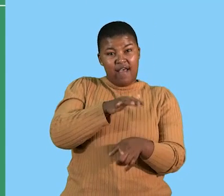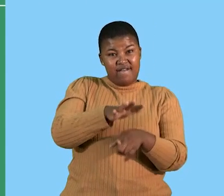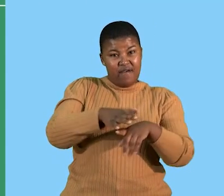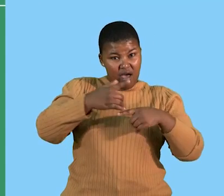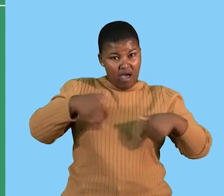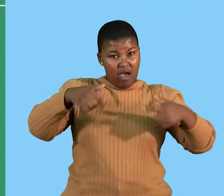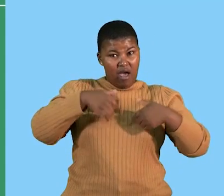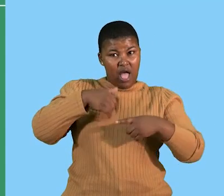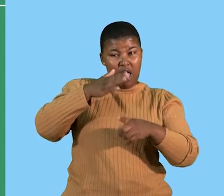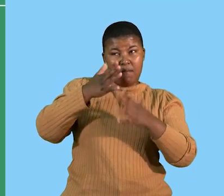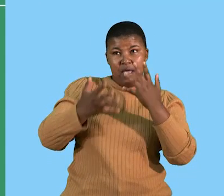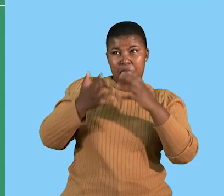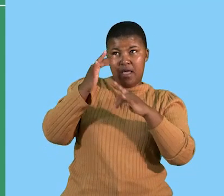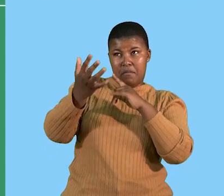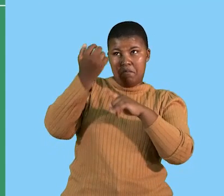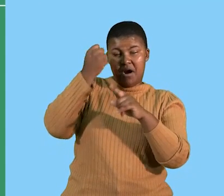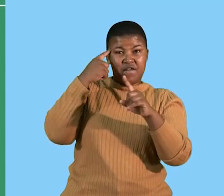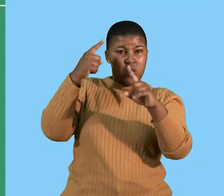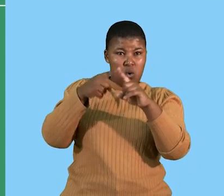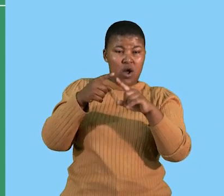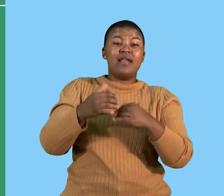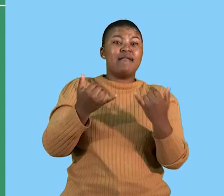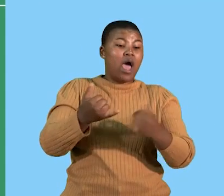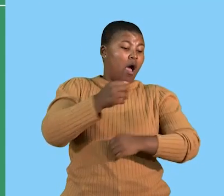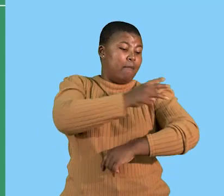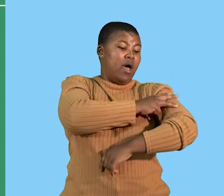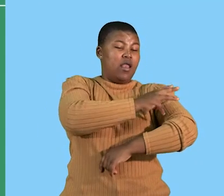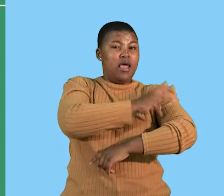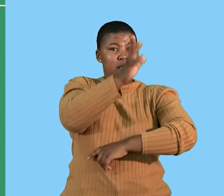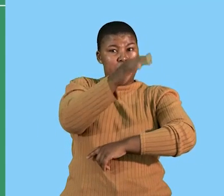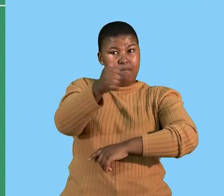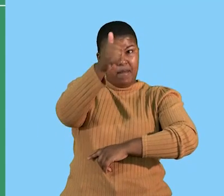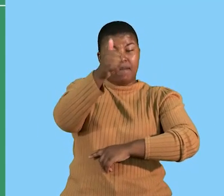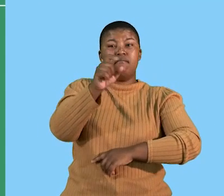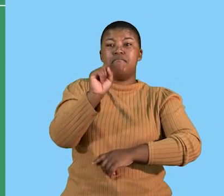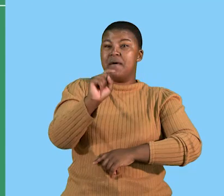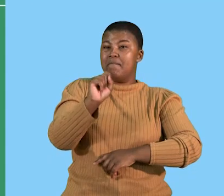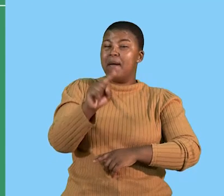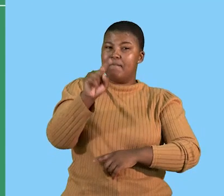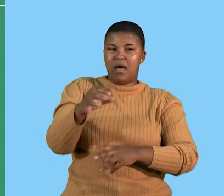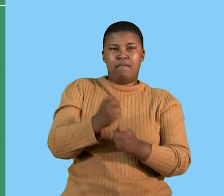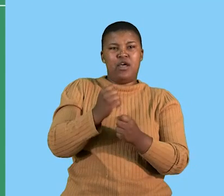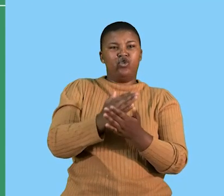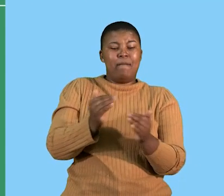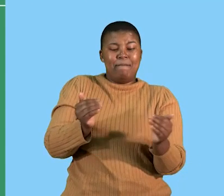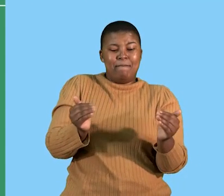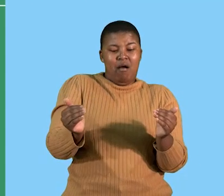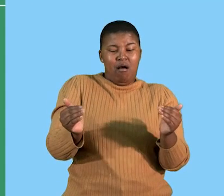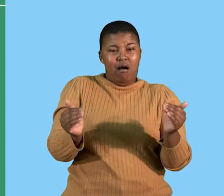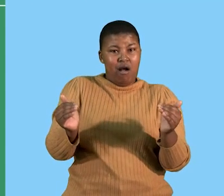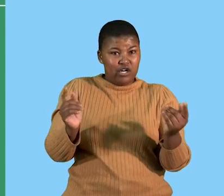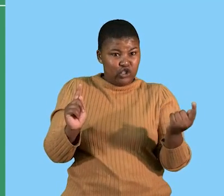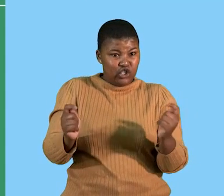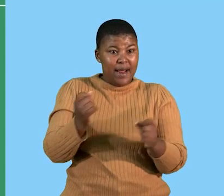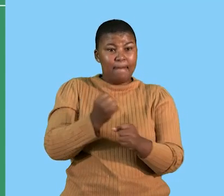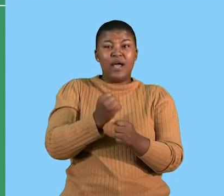in us reaching our goals. It is top management's responsibility to manage that change and ensure